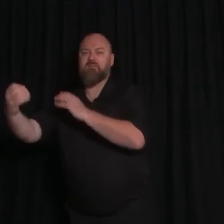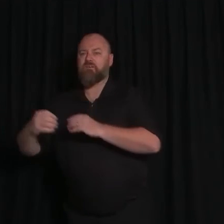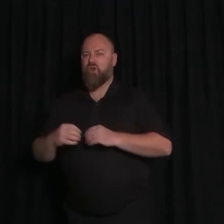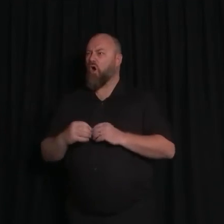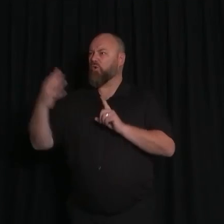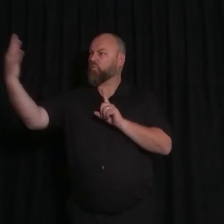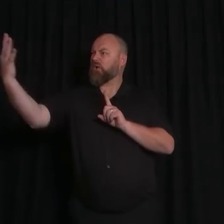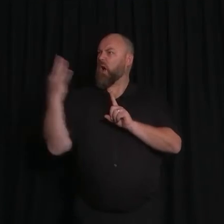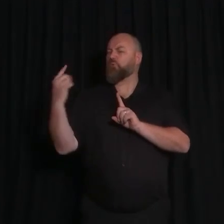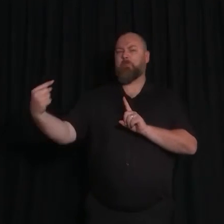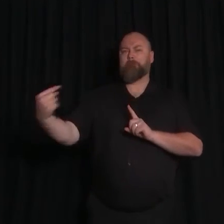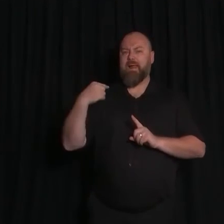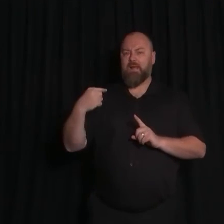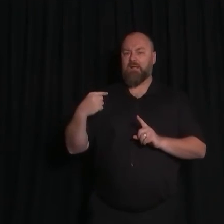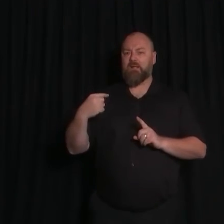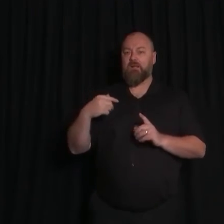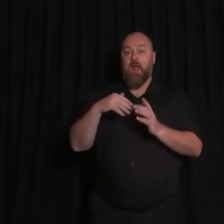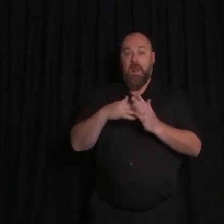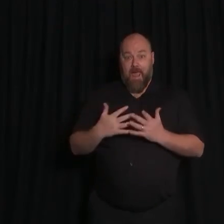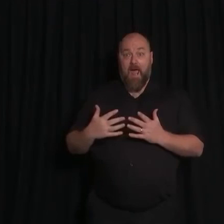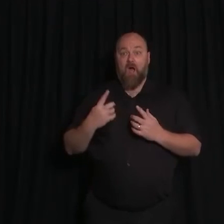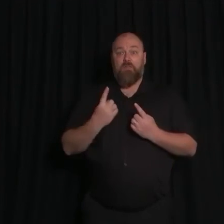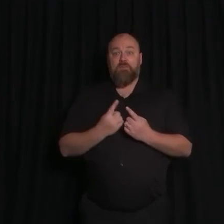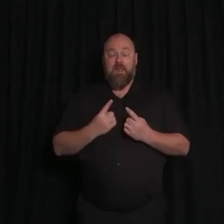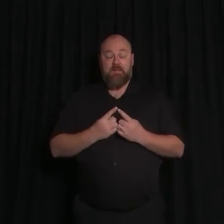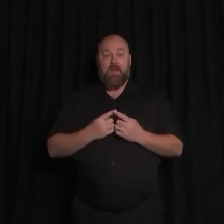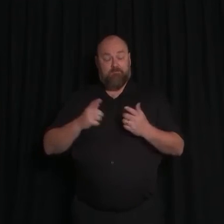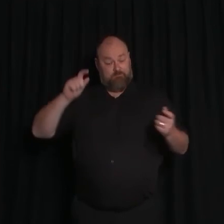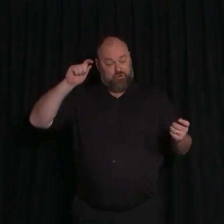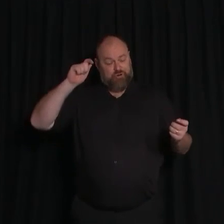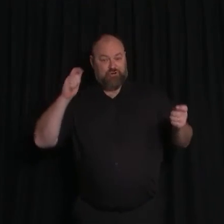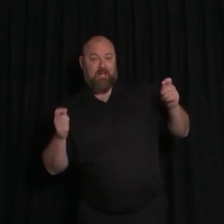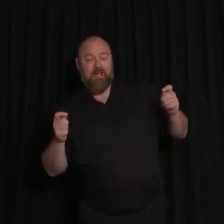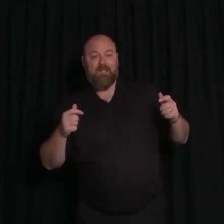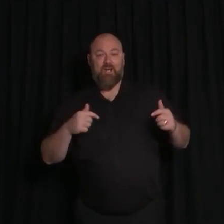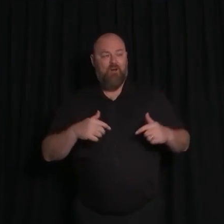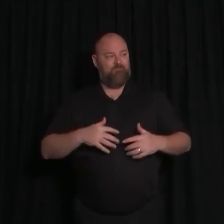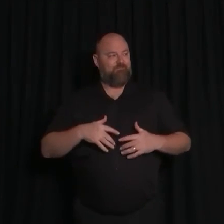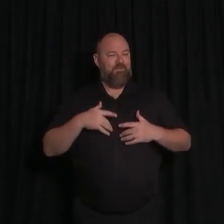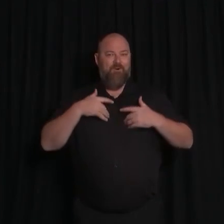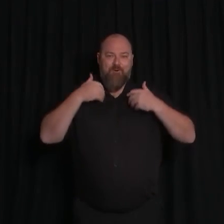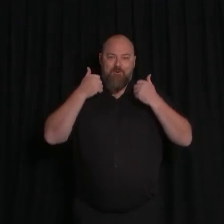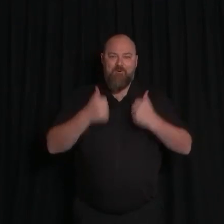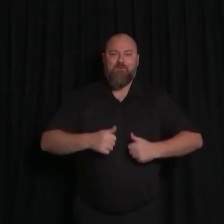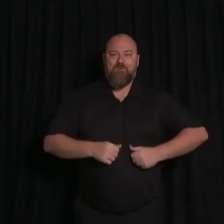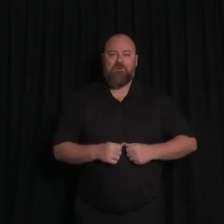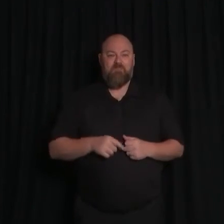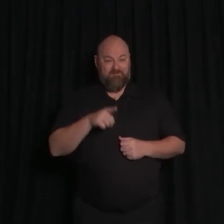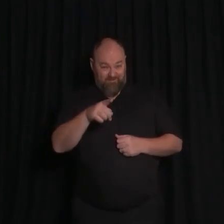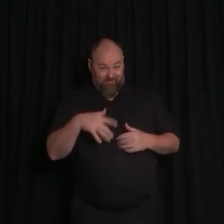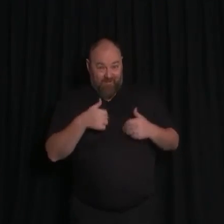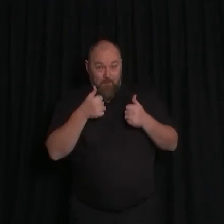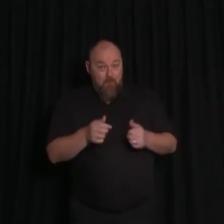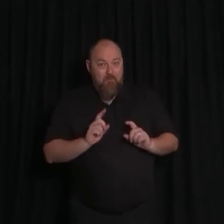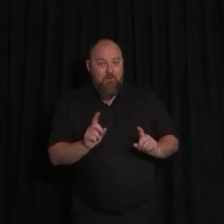And then things have shifted. They really have. And it's really powerful. Yeah. How do you feel about that, having that impact?